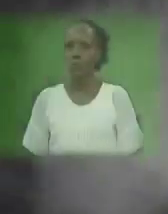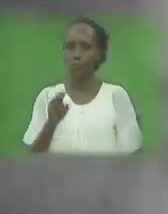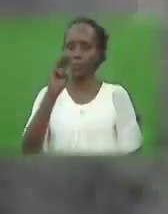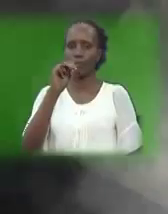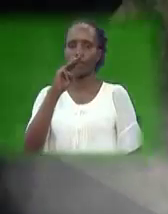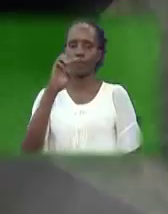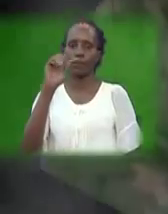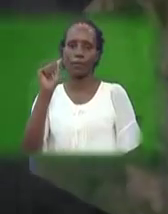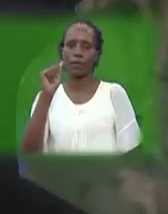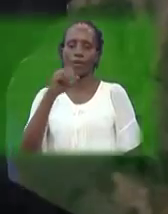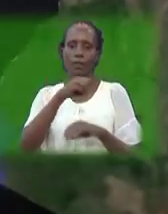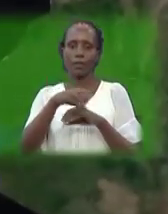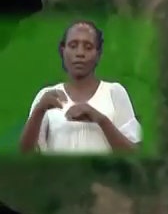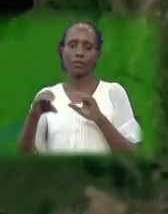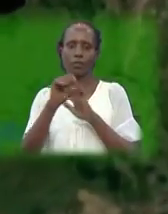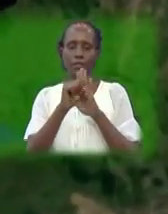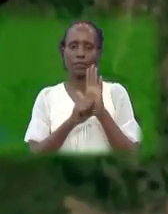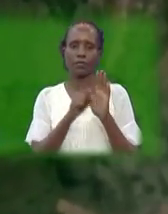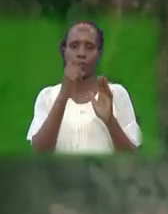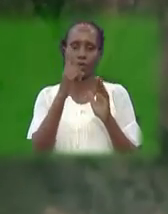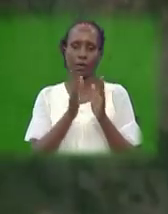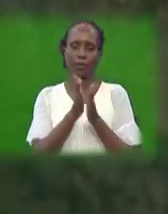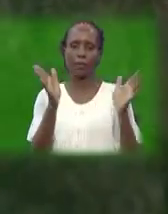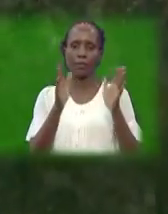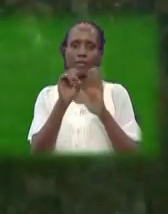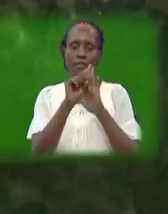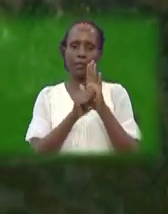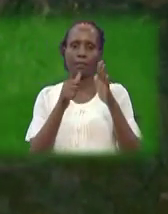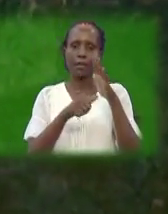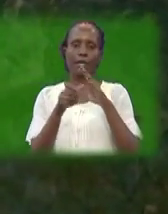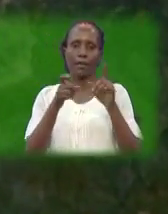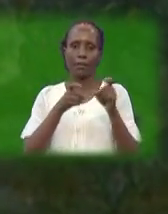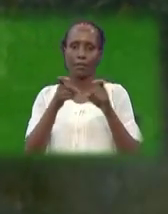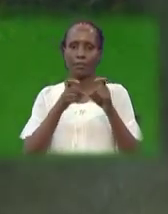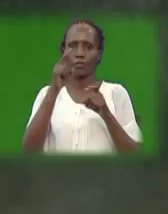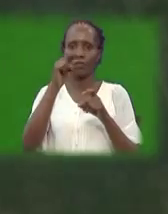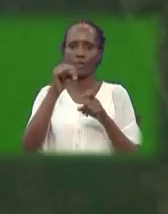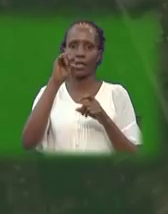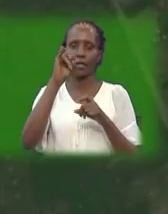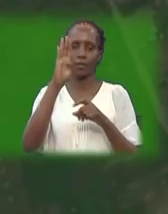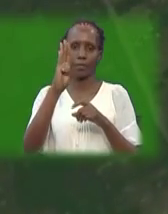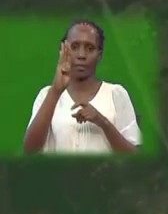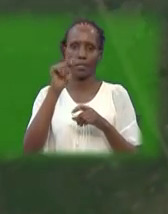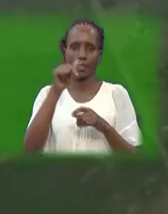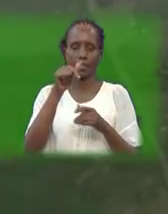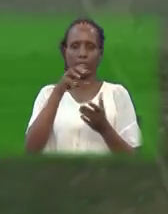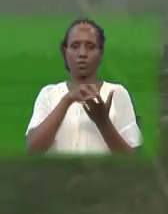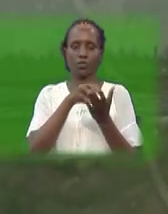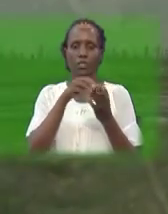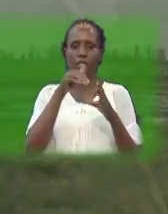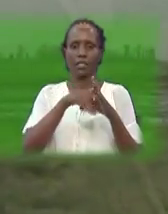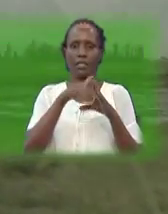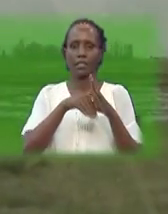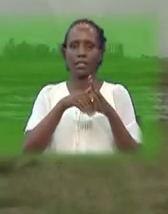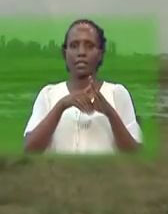Mwea Irrigation Scheme is one of the seven public schemes under the management of the National Irrigation Board. It is situated in